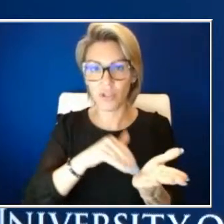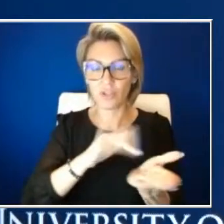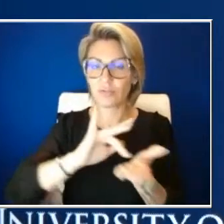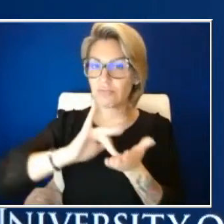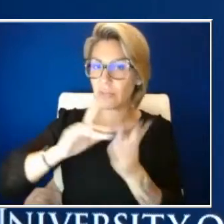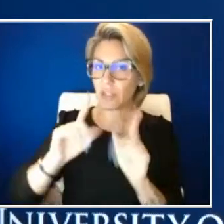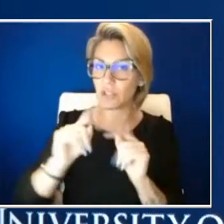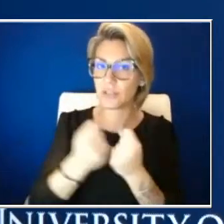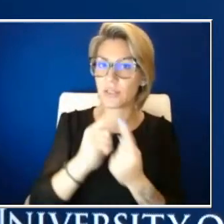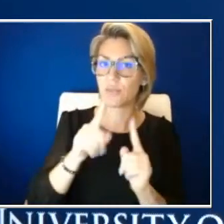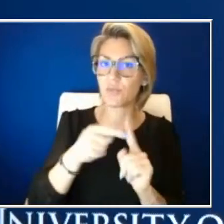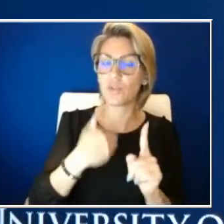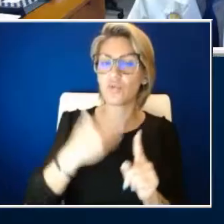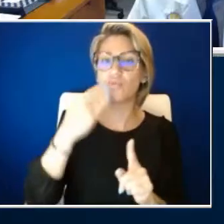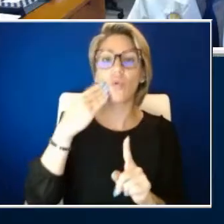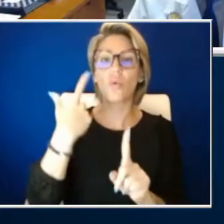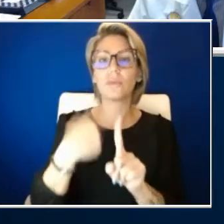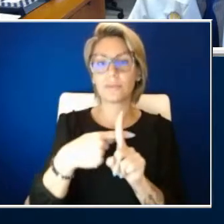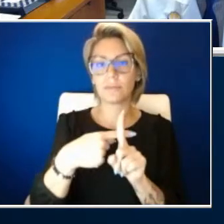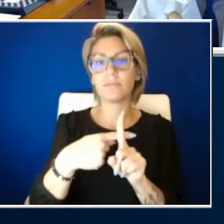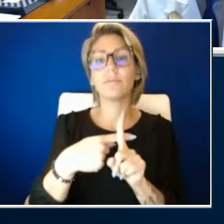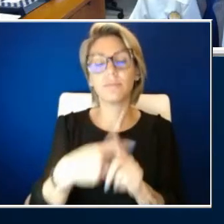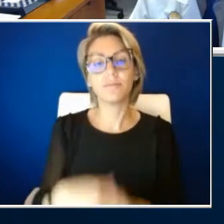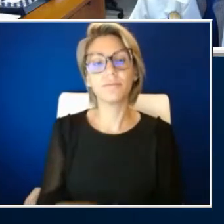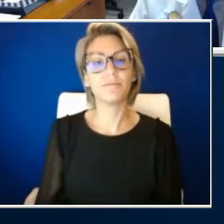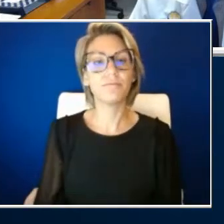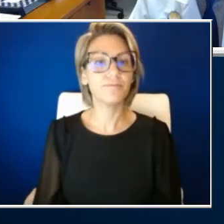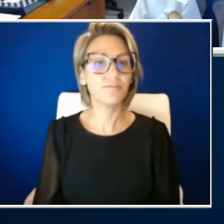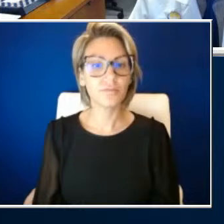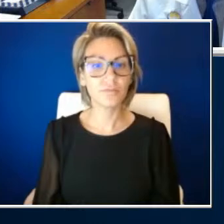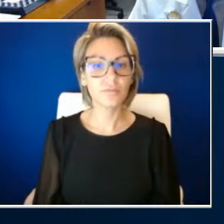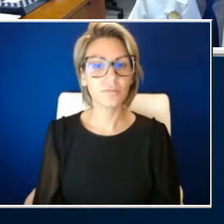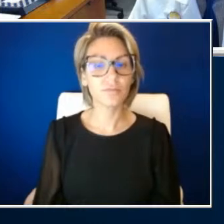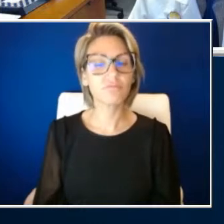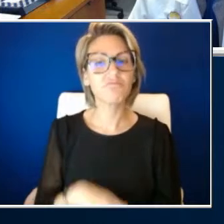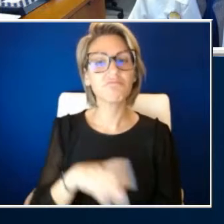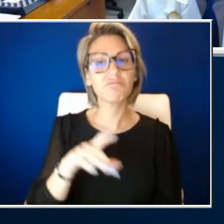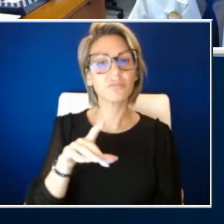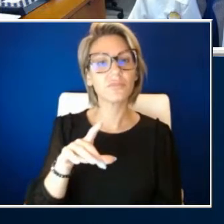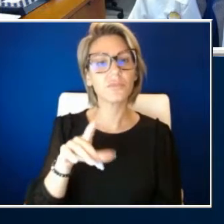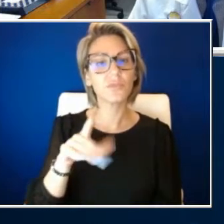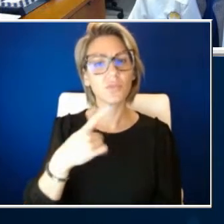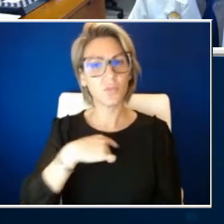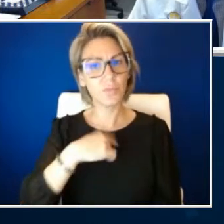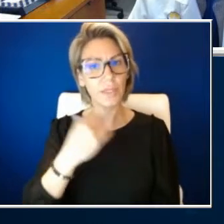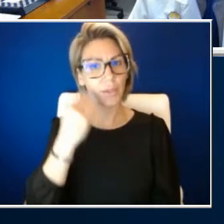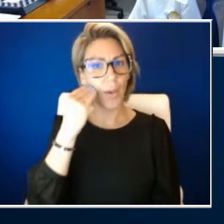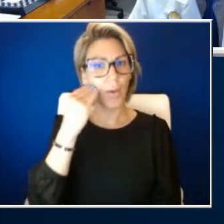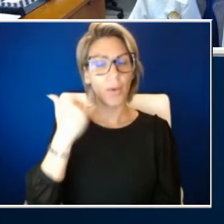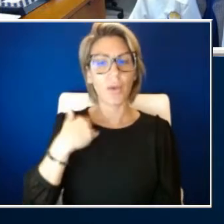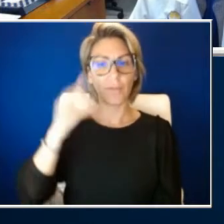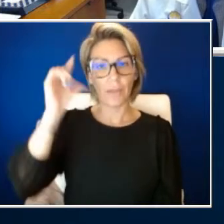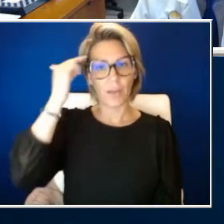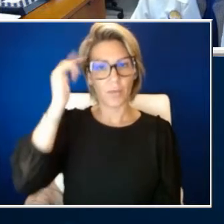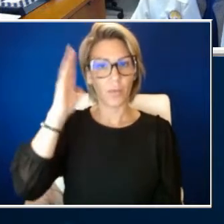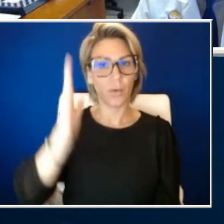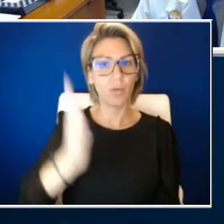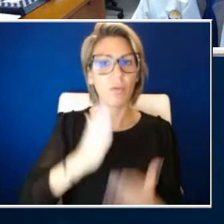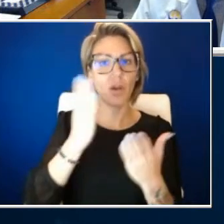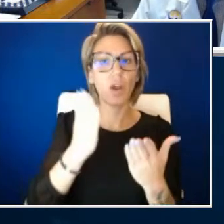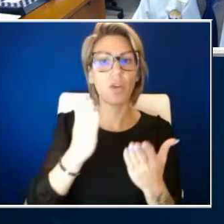you are positive. Pat also wants to know, do we know if the government is going to be offering free testing this